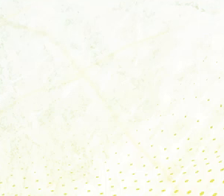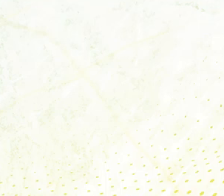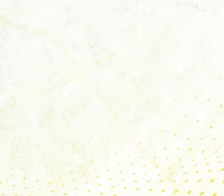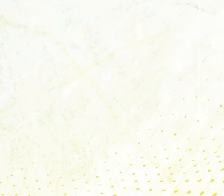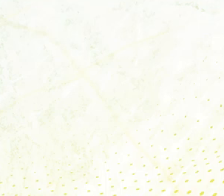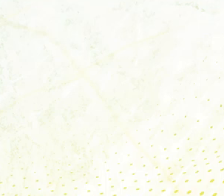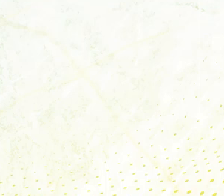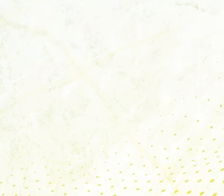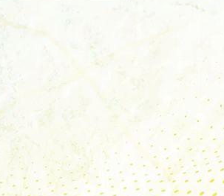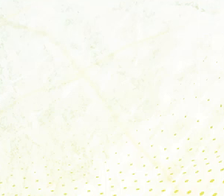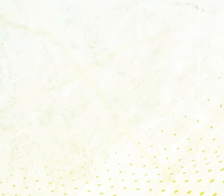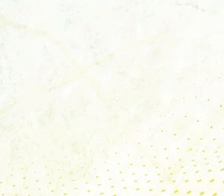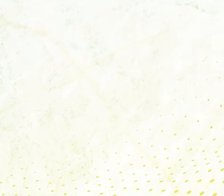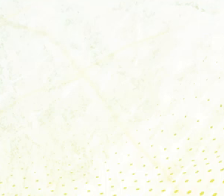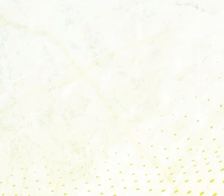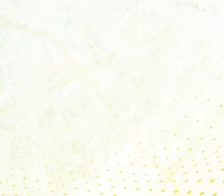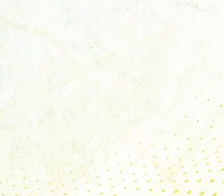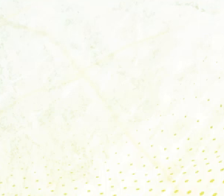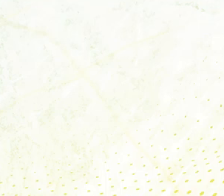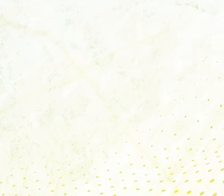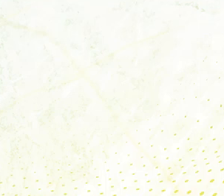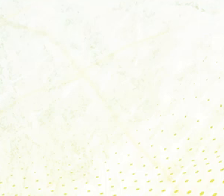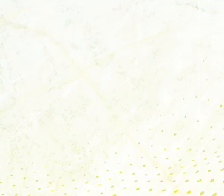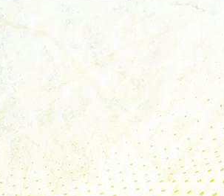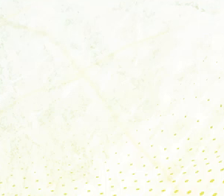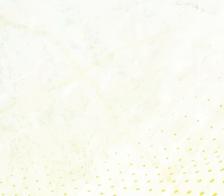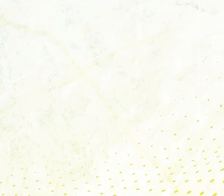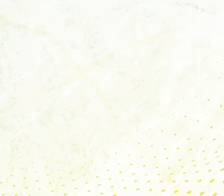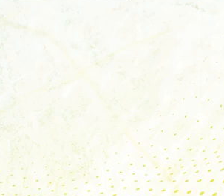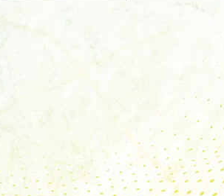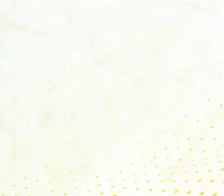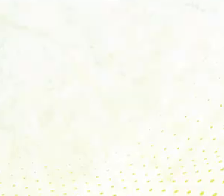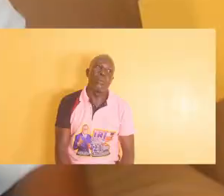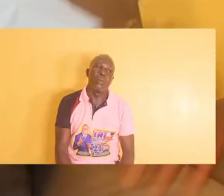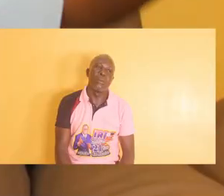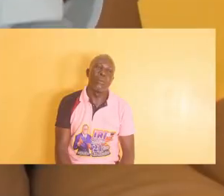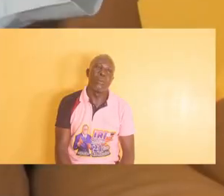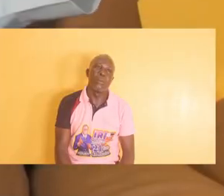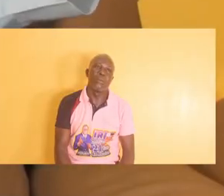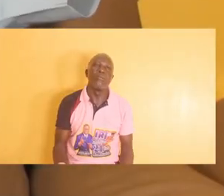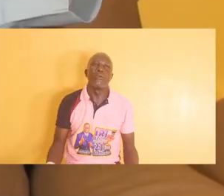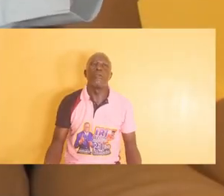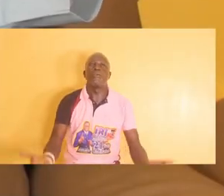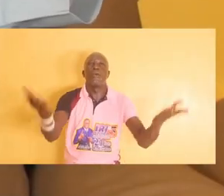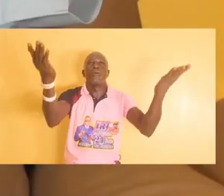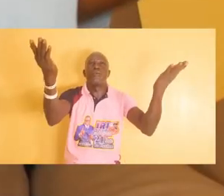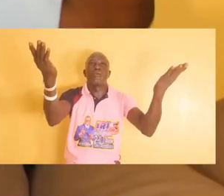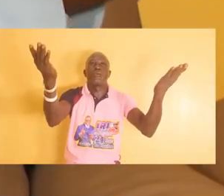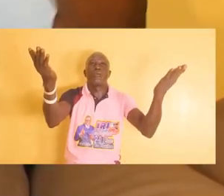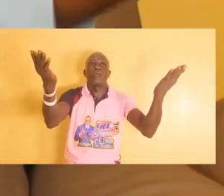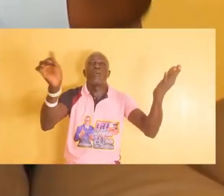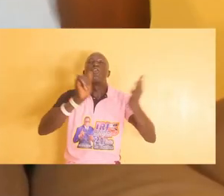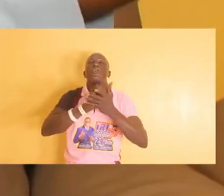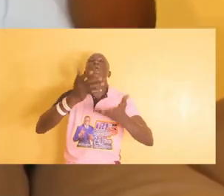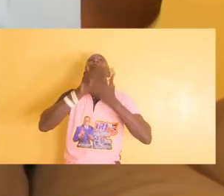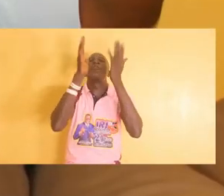olorun se bi oba o se fun mi lasiko mo dupe lowo olorun mo dupe lowo olorun ipe yin o lift up